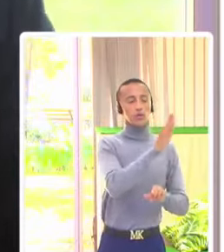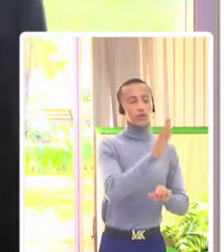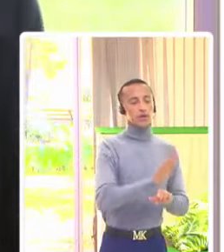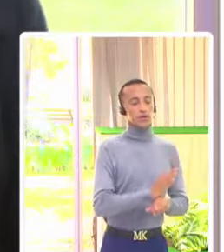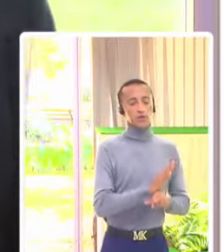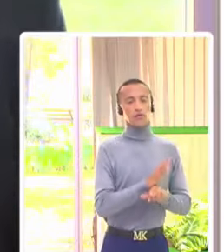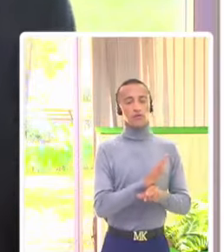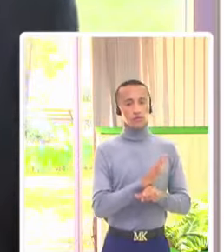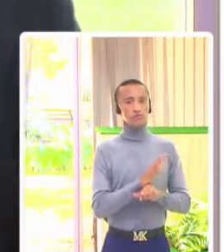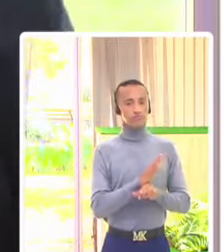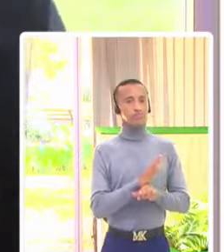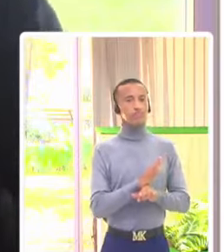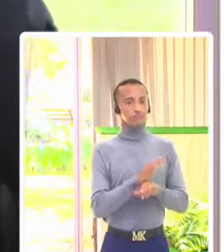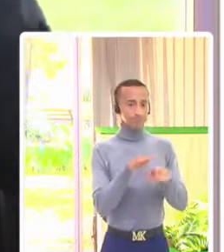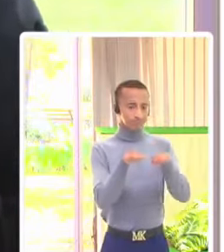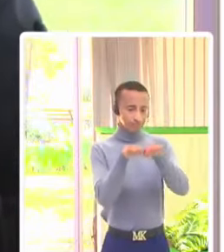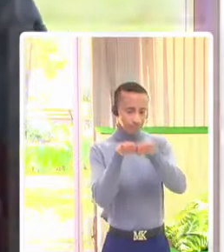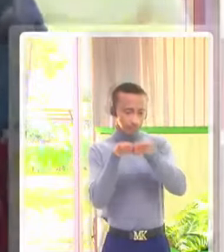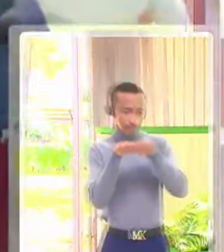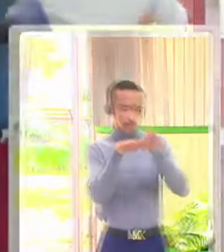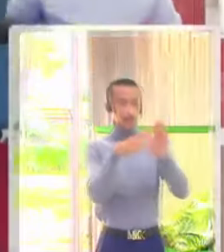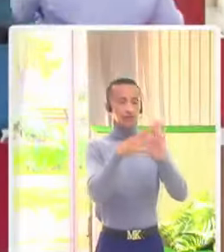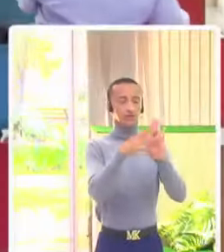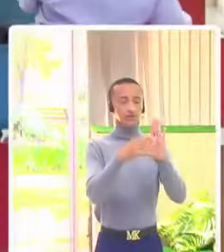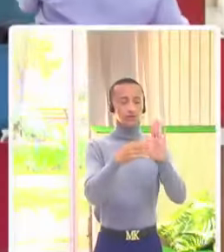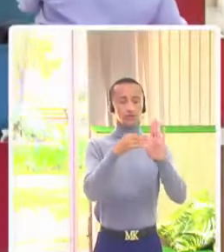And thank you, Dhruva.